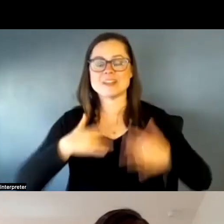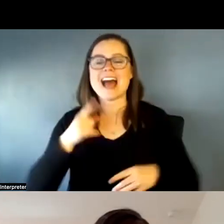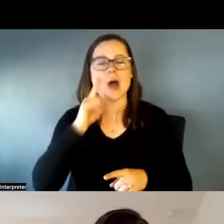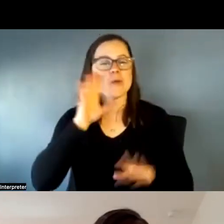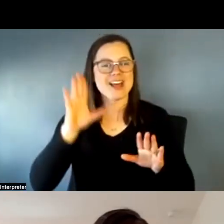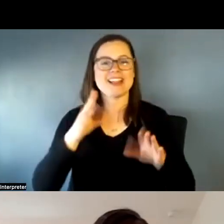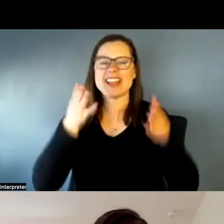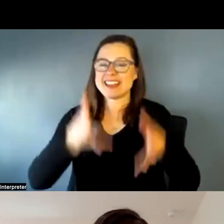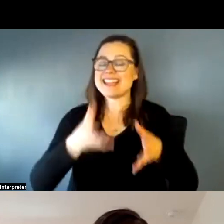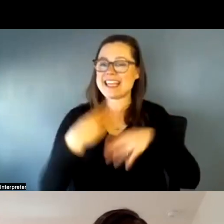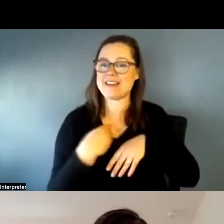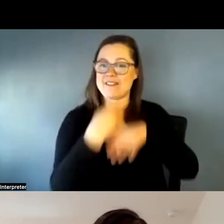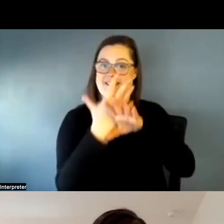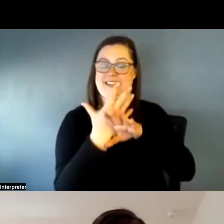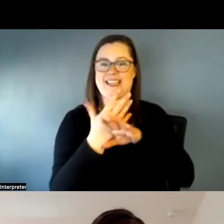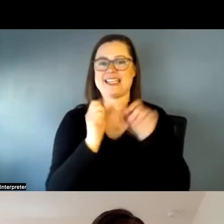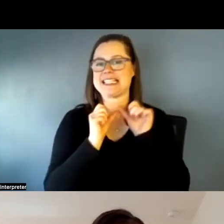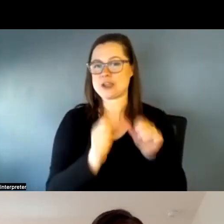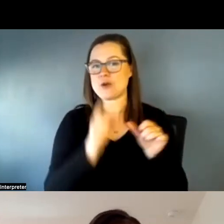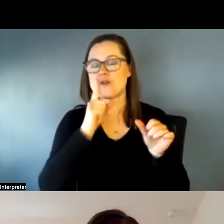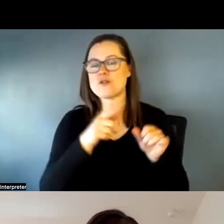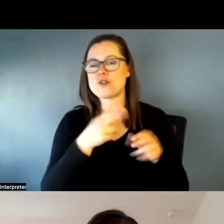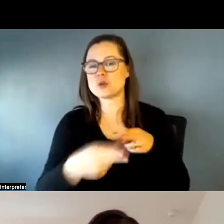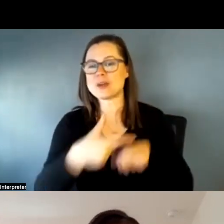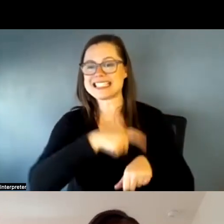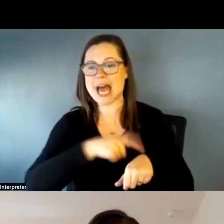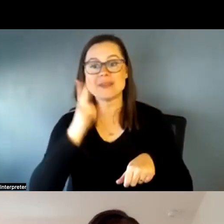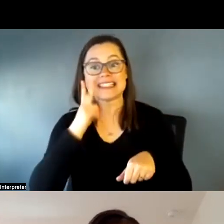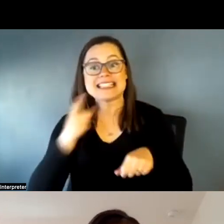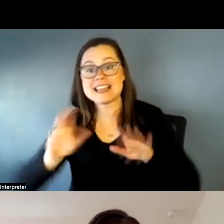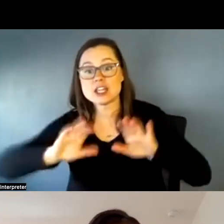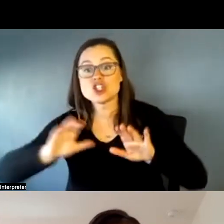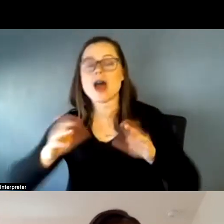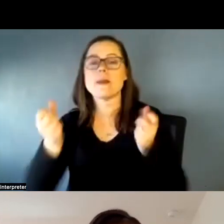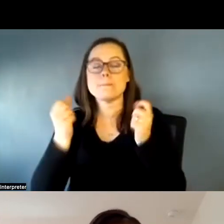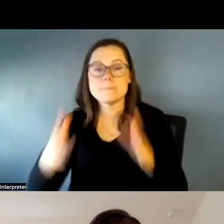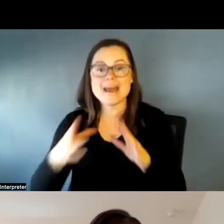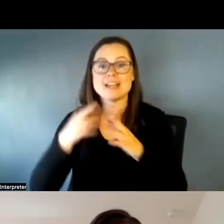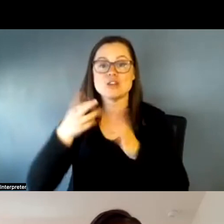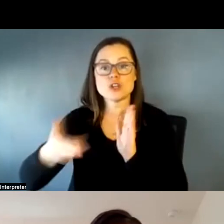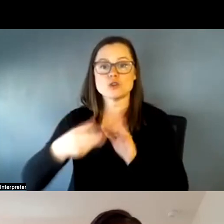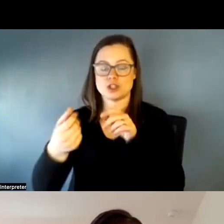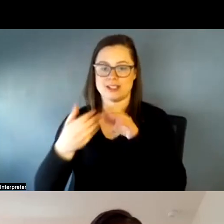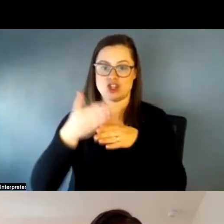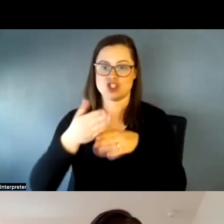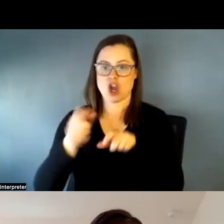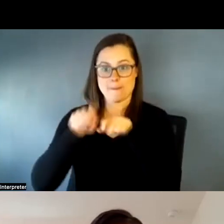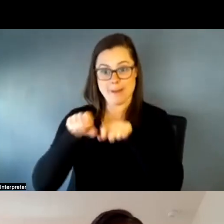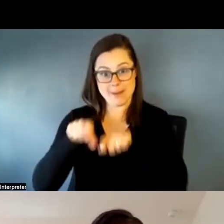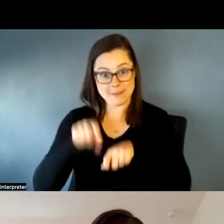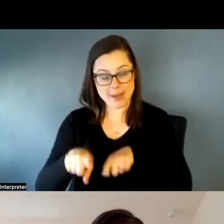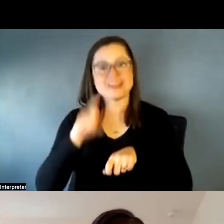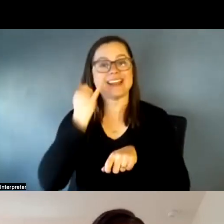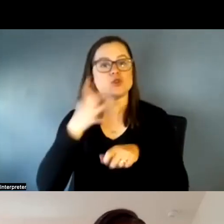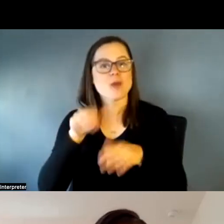some great resources, some places where they find a connection with nature. And then we also have some events coming up at the Frye if you'd like